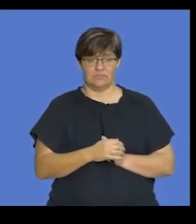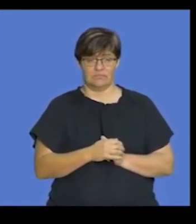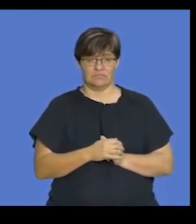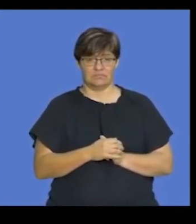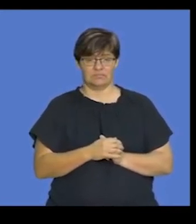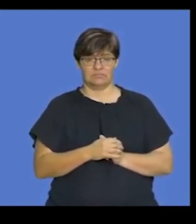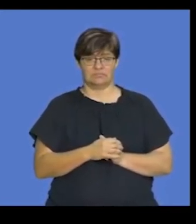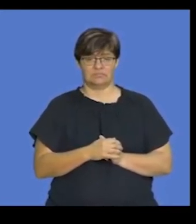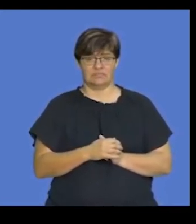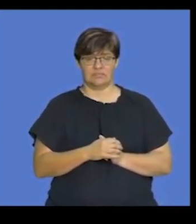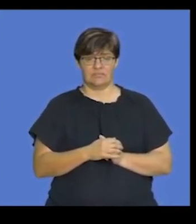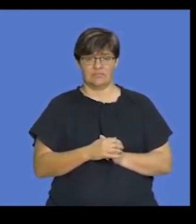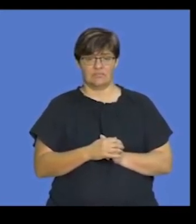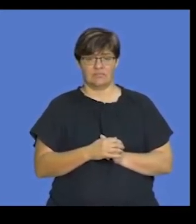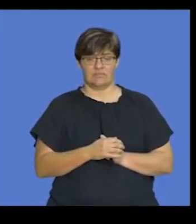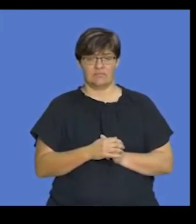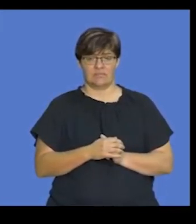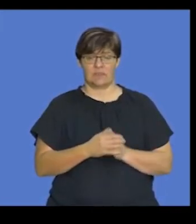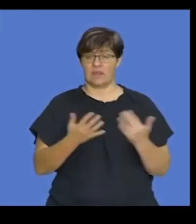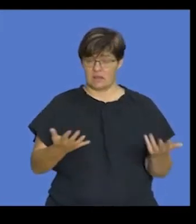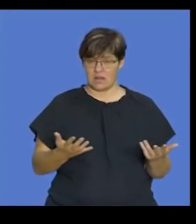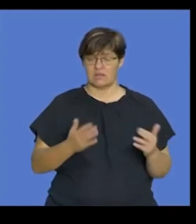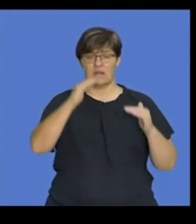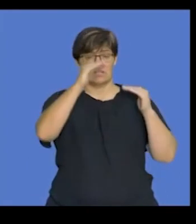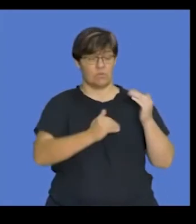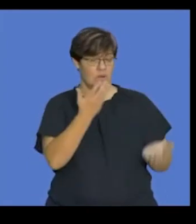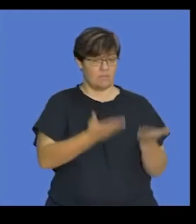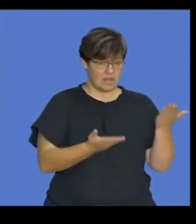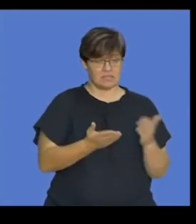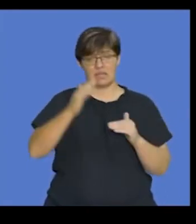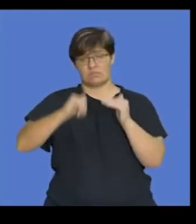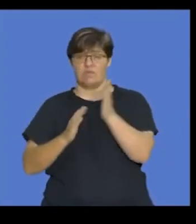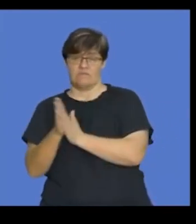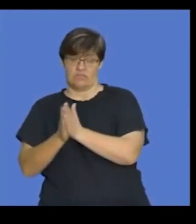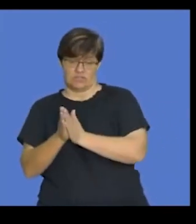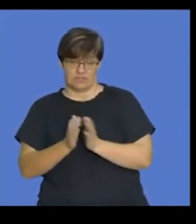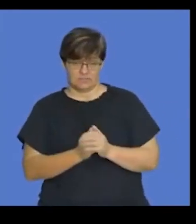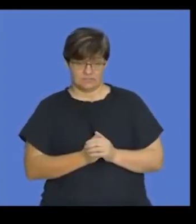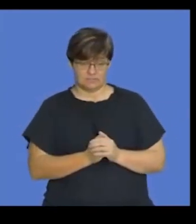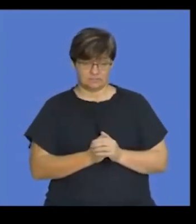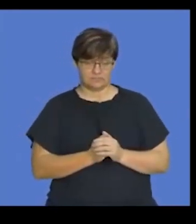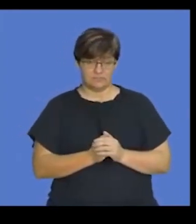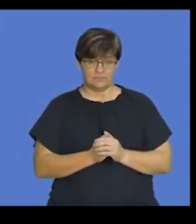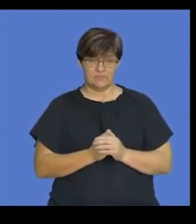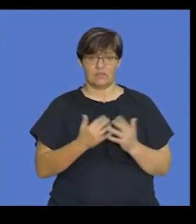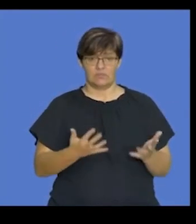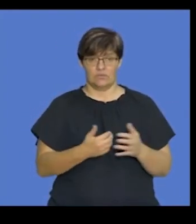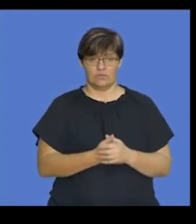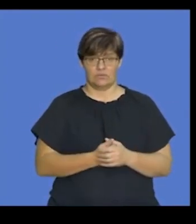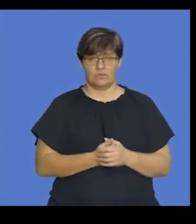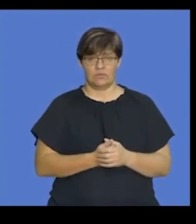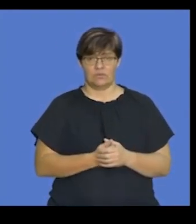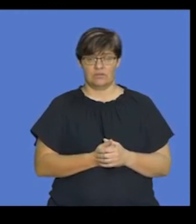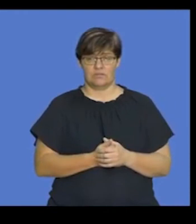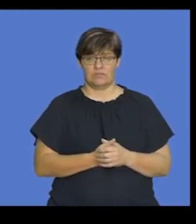.6 newtons forward. Smaller mass, smaller friction. All right. So, gave myself lots of